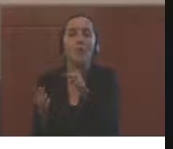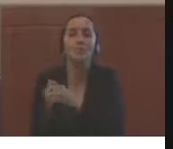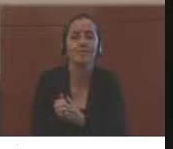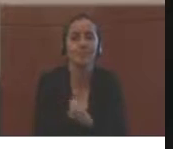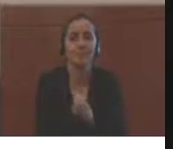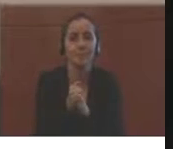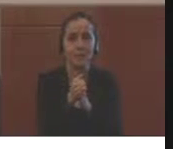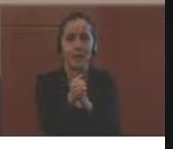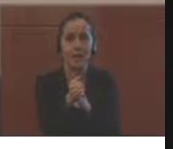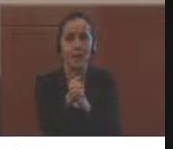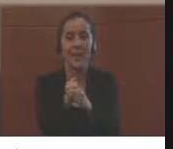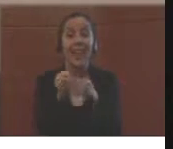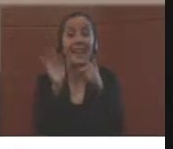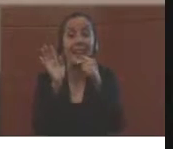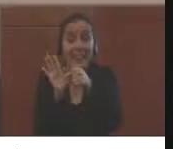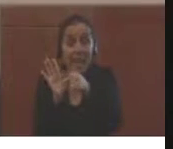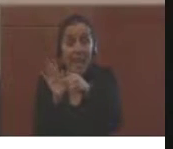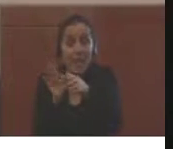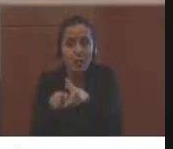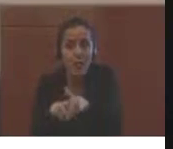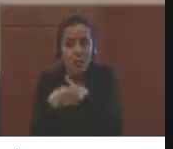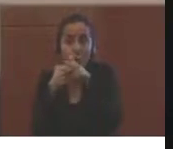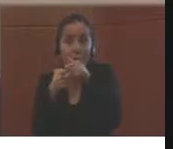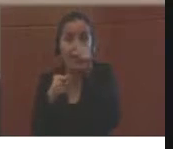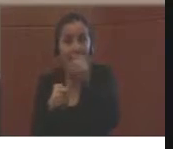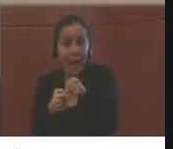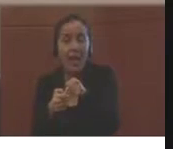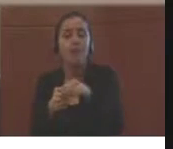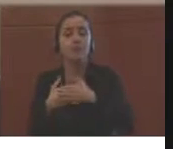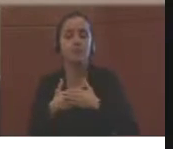a sort of guidelines and document of